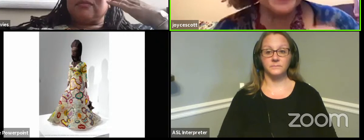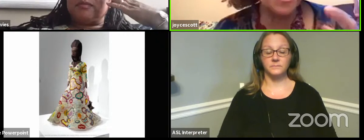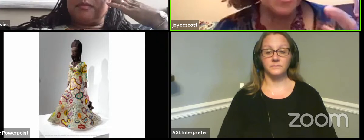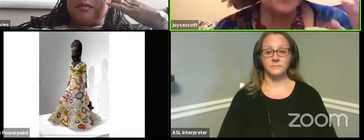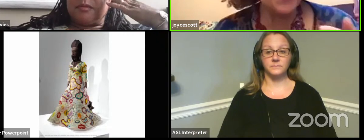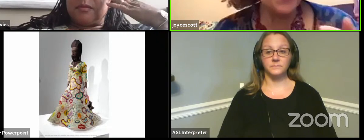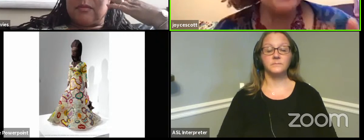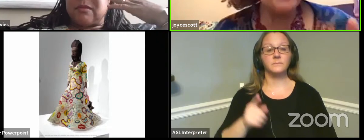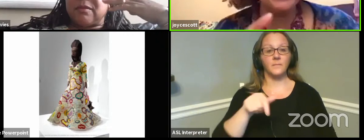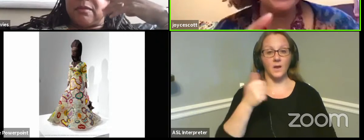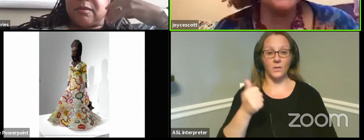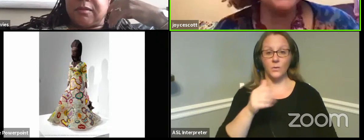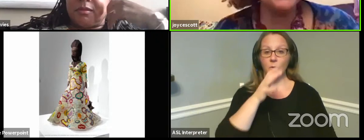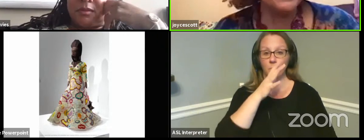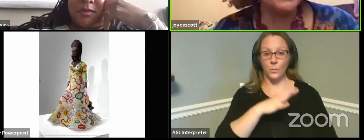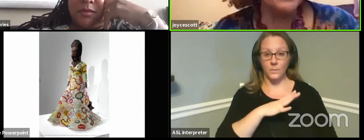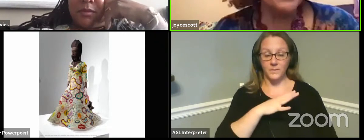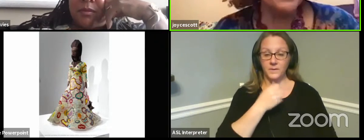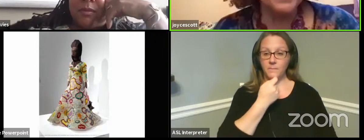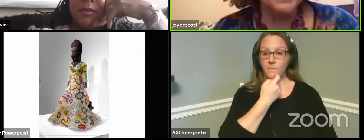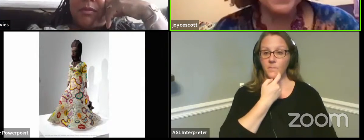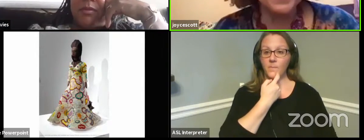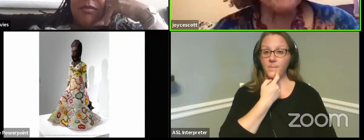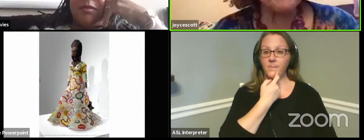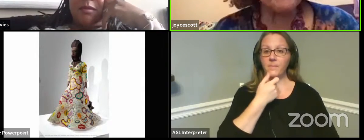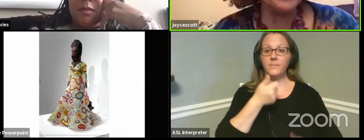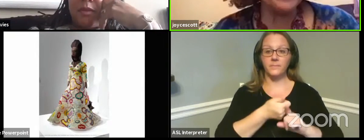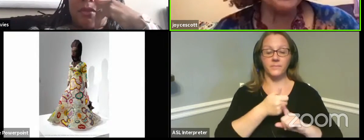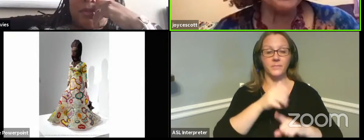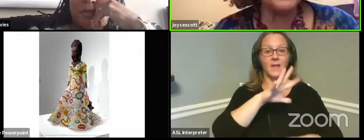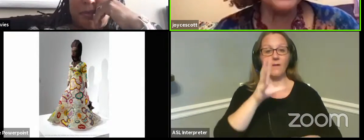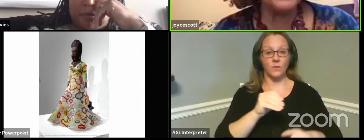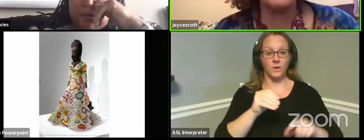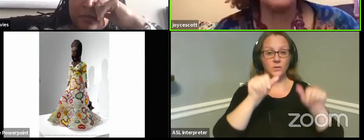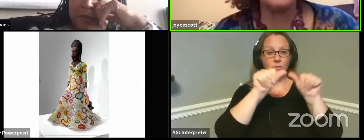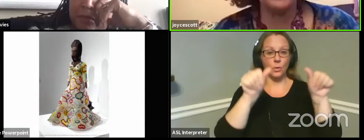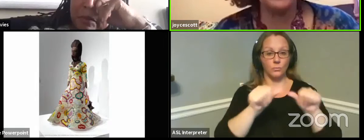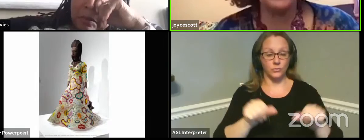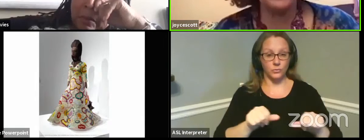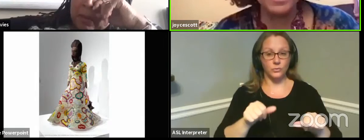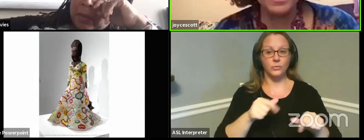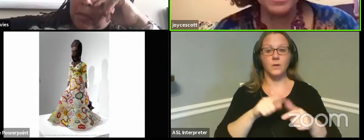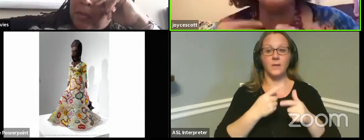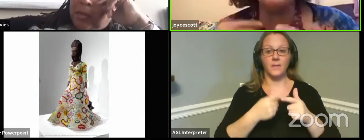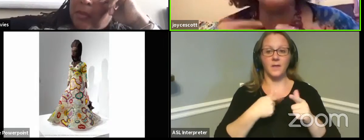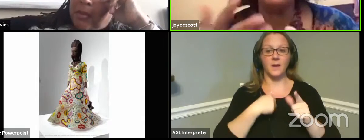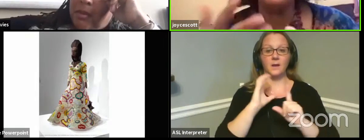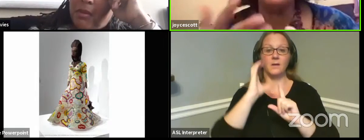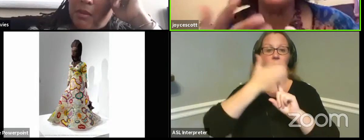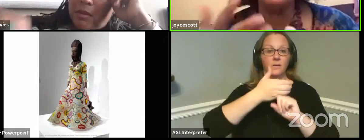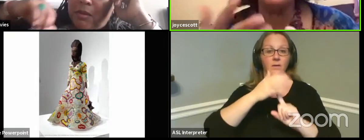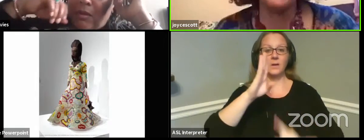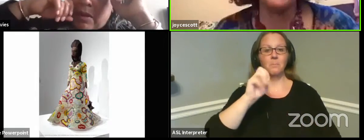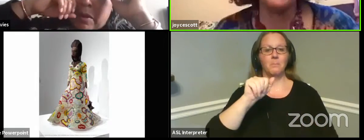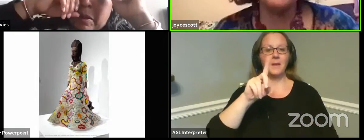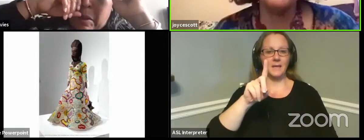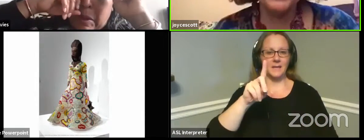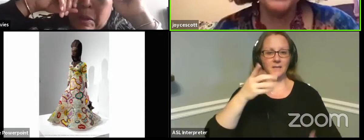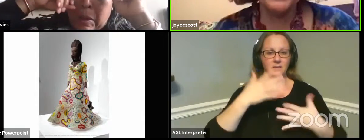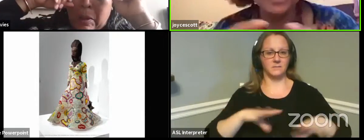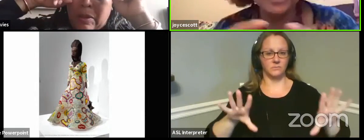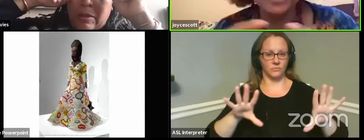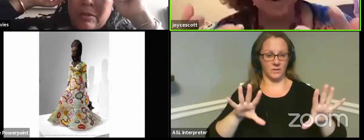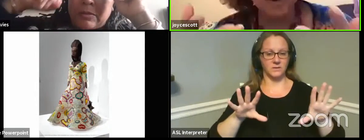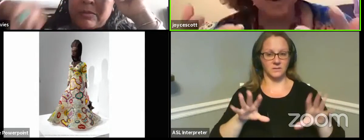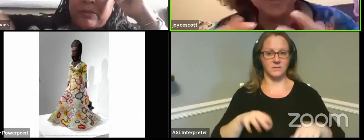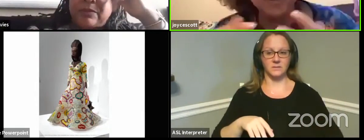It's another woman who is an African sculpture that I've beaded and I've covered her. I've enriched her.